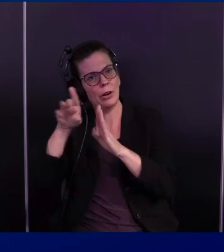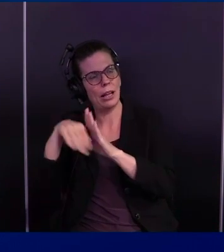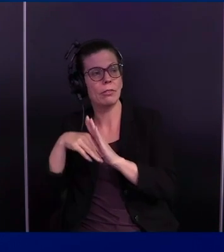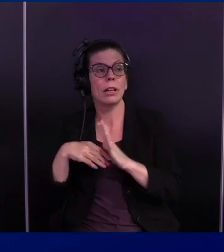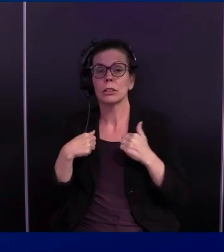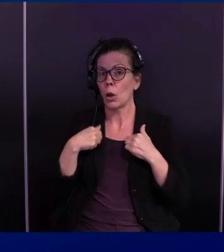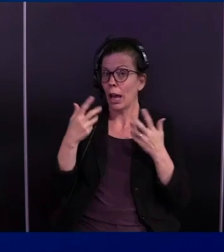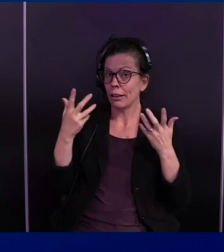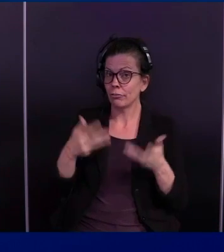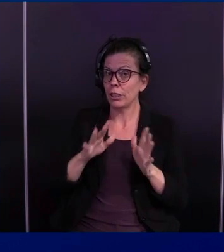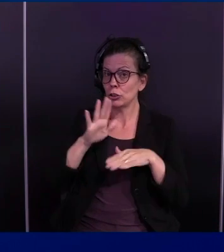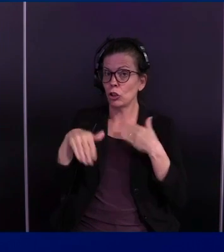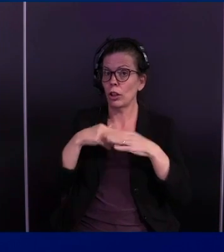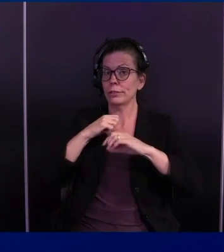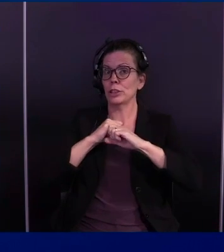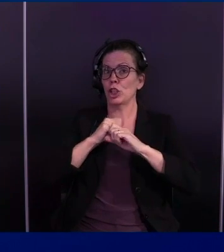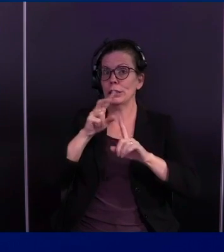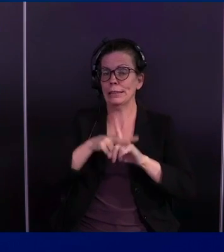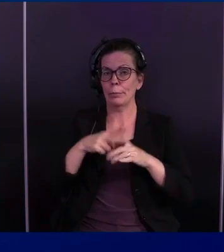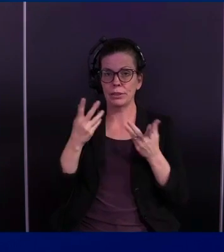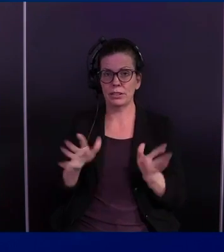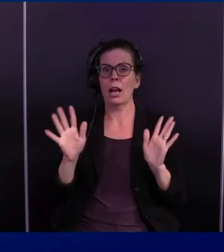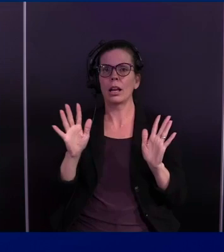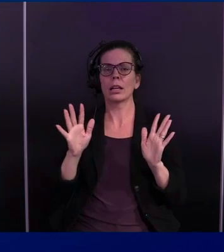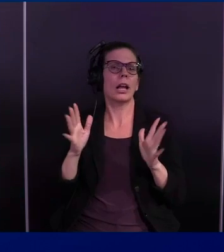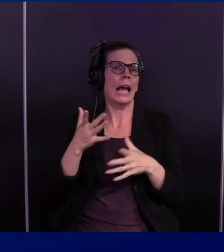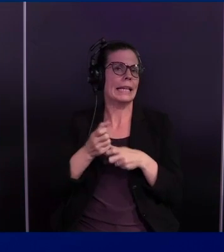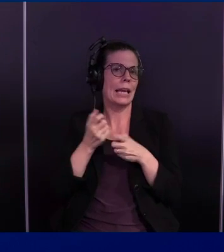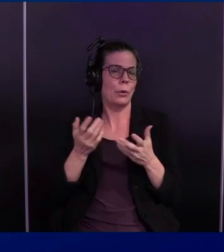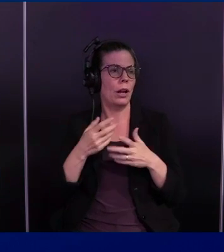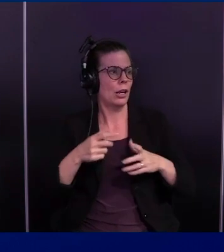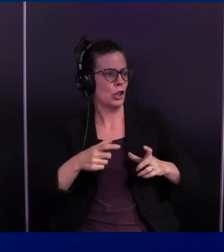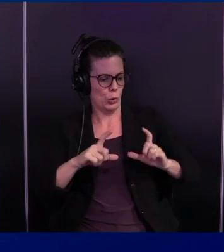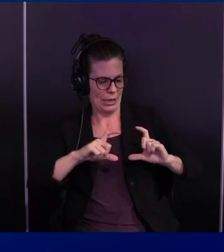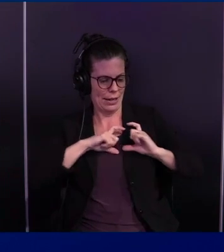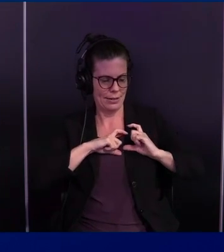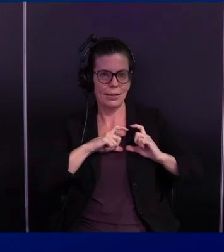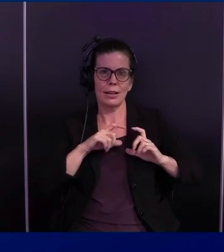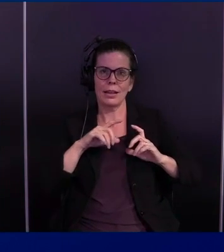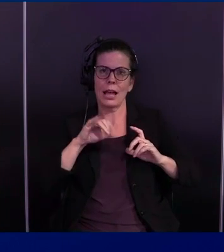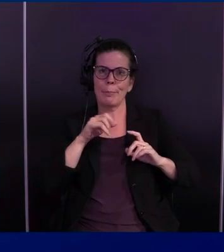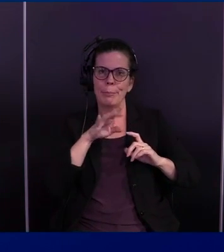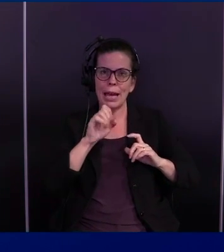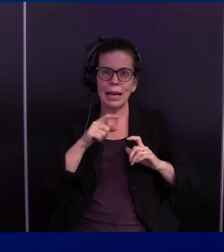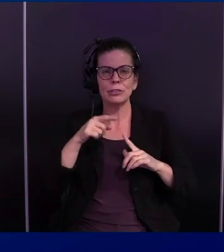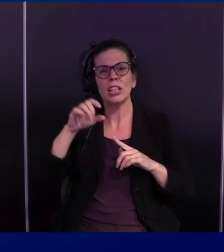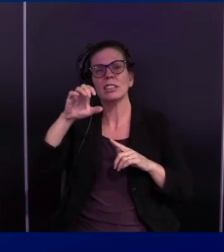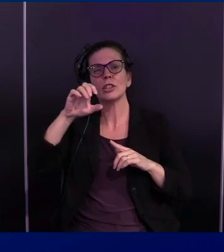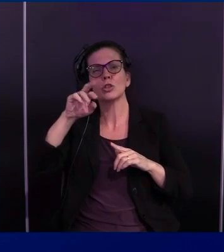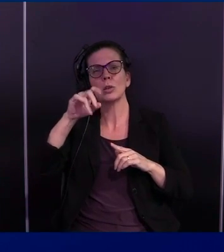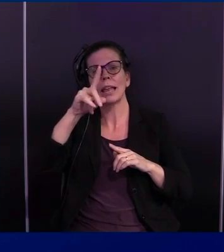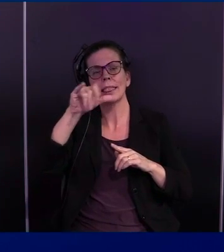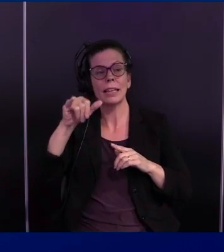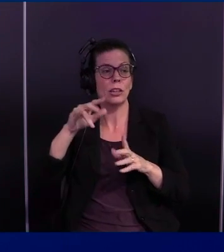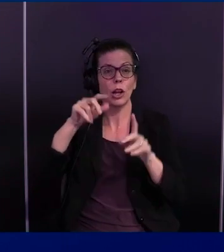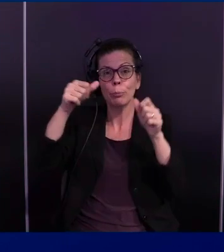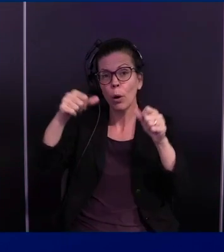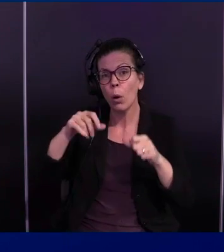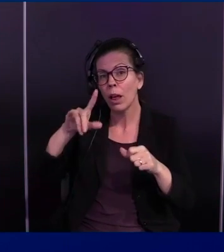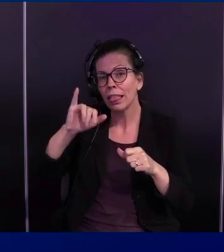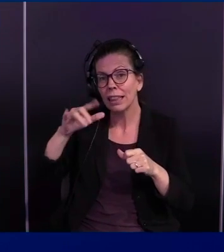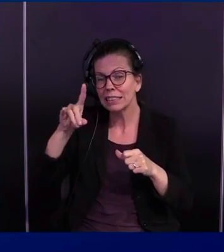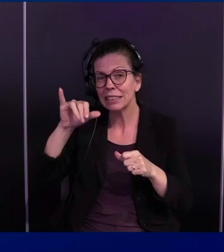of the security assignments, what do I get? You get a badge that you can put on Credly, post onto your LinkedIn. Same thing for a cloud practitioner, same thing